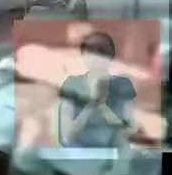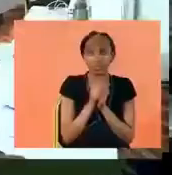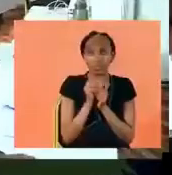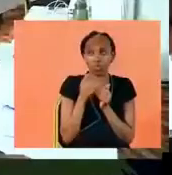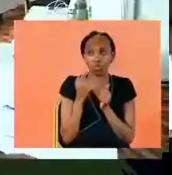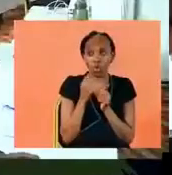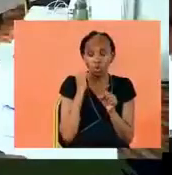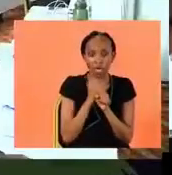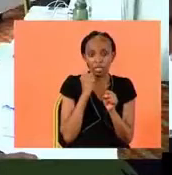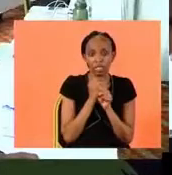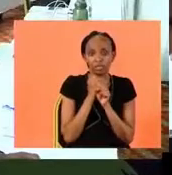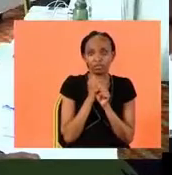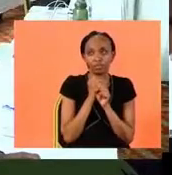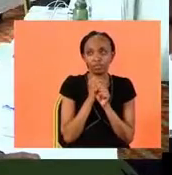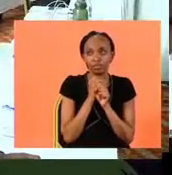who are working